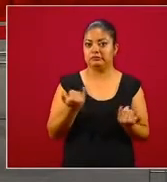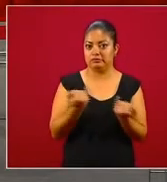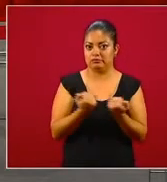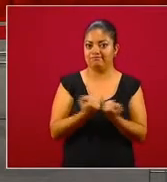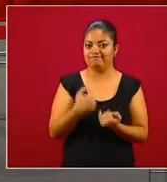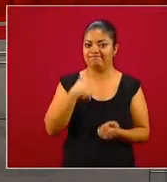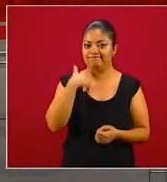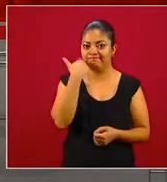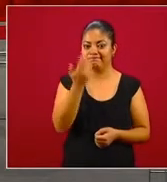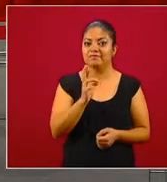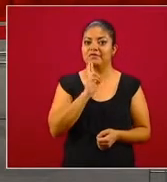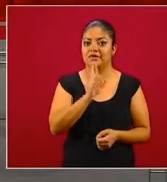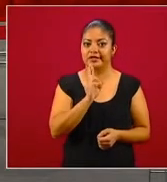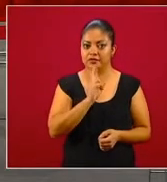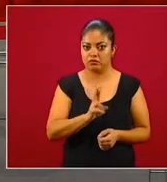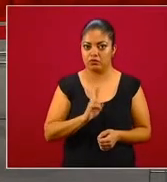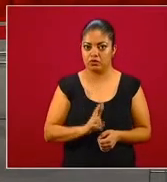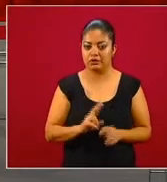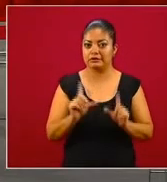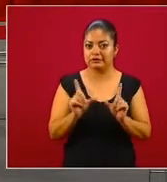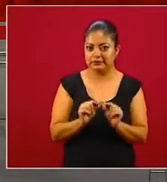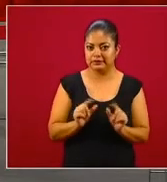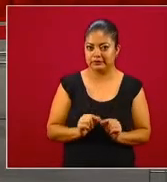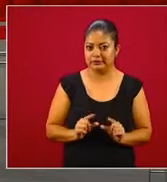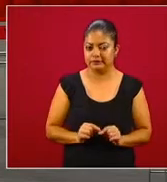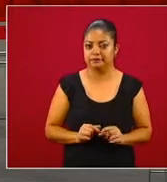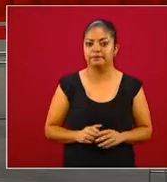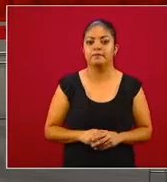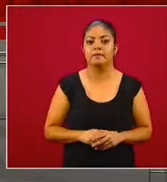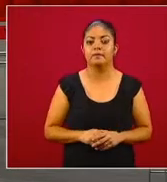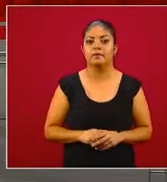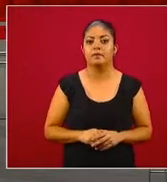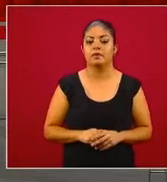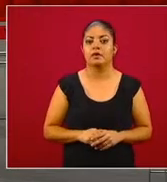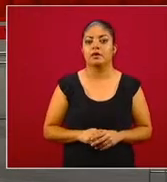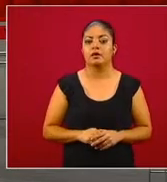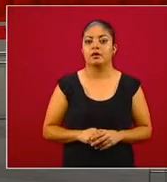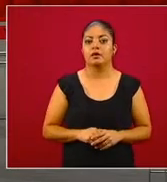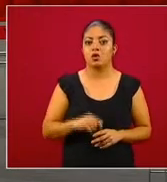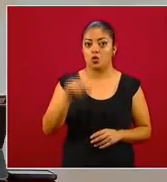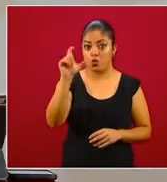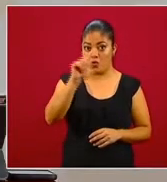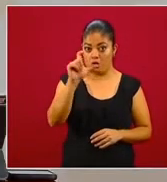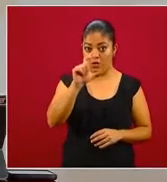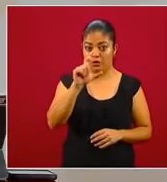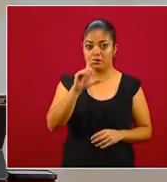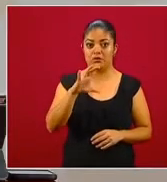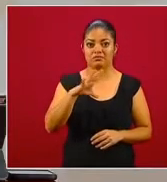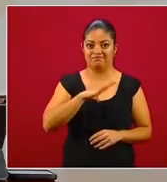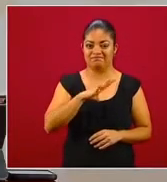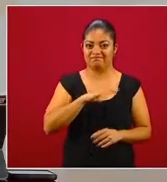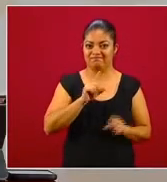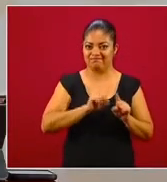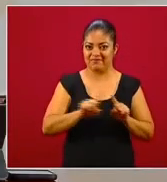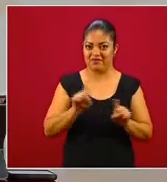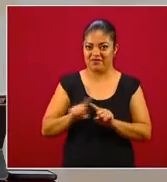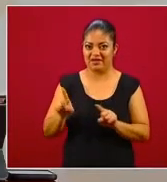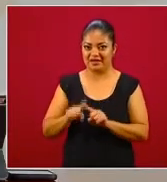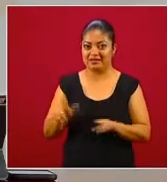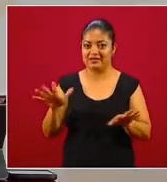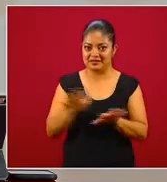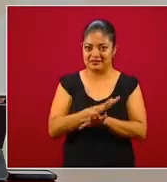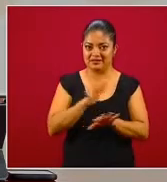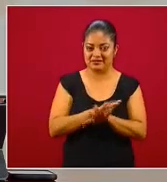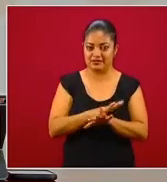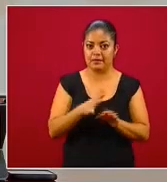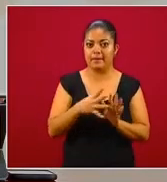de these manera points and also to explícita. explicitly answer your question. Cuando hemos tenido Since we've cambios had en el proceso changes de our durante la